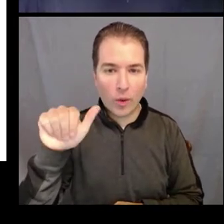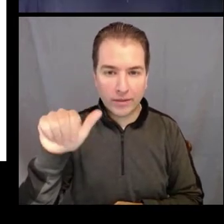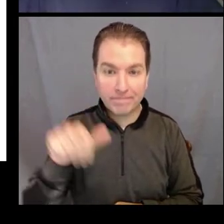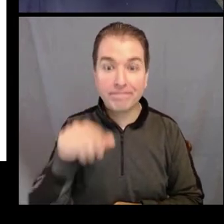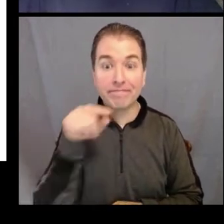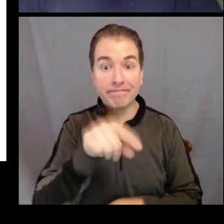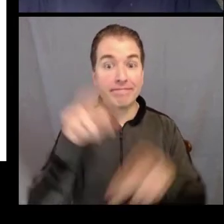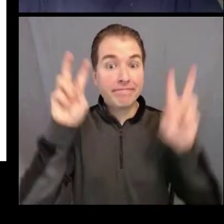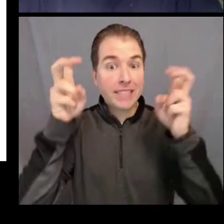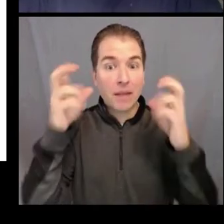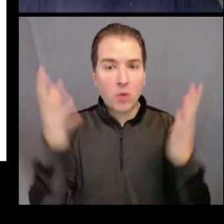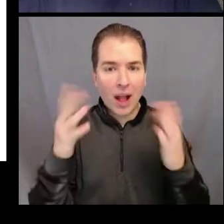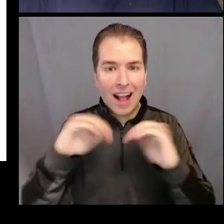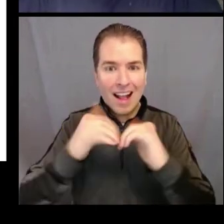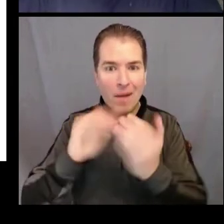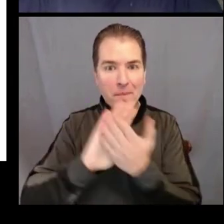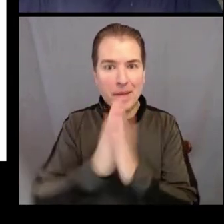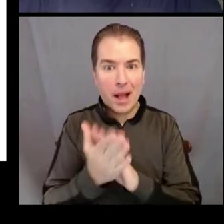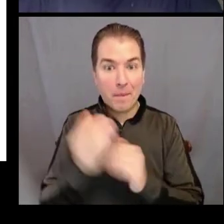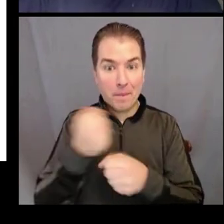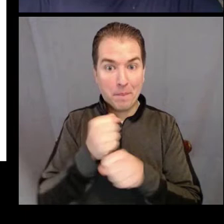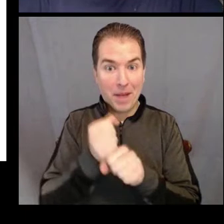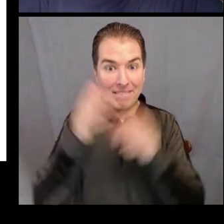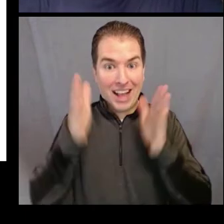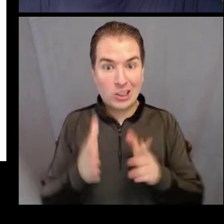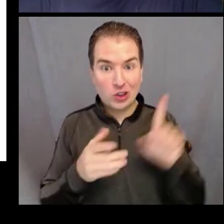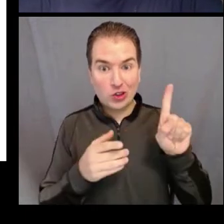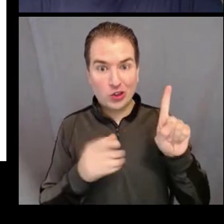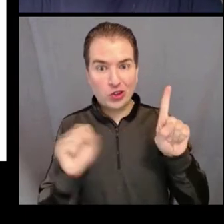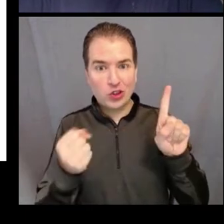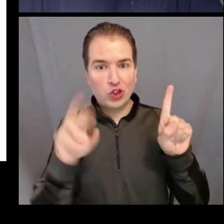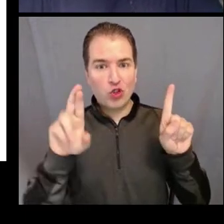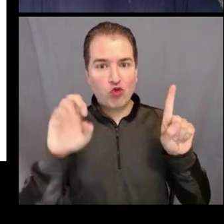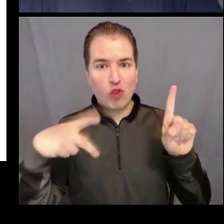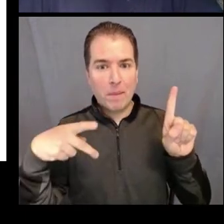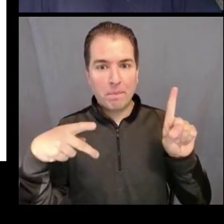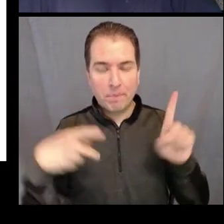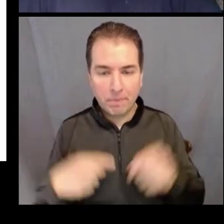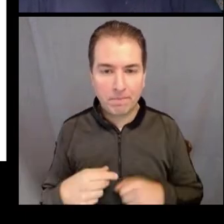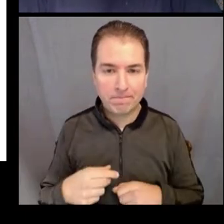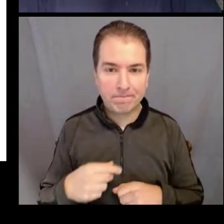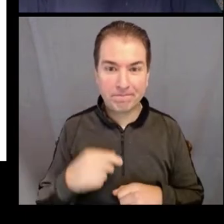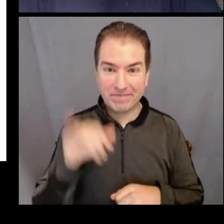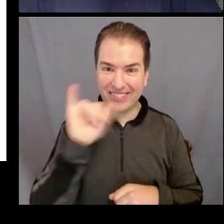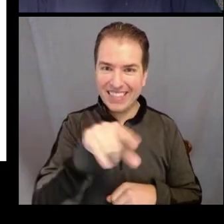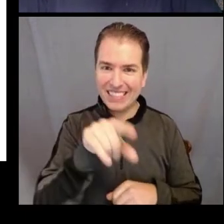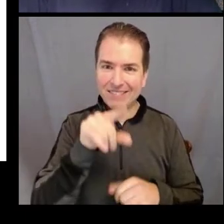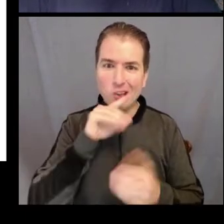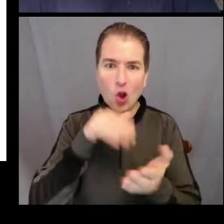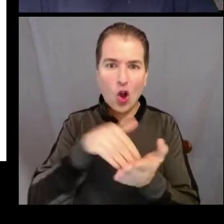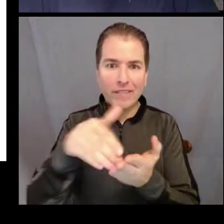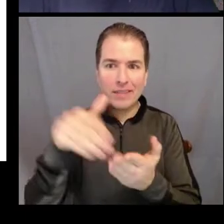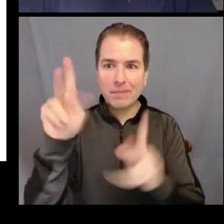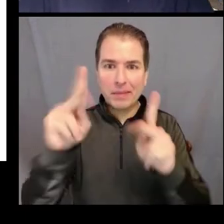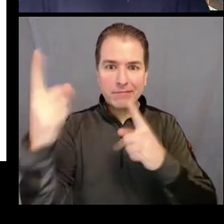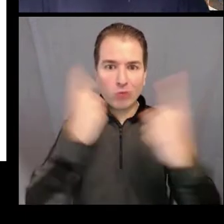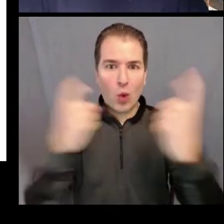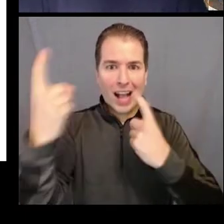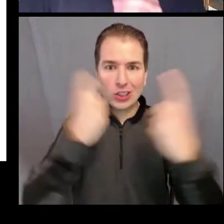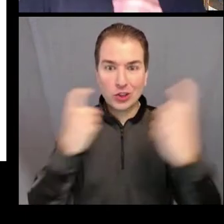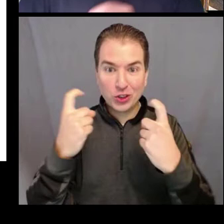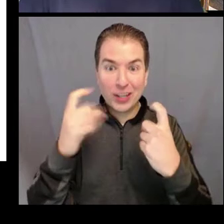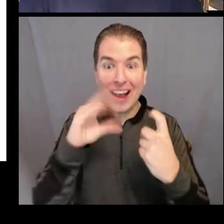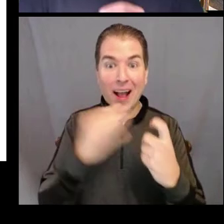is how to become a manufacturer's representative. I get asked this question quite often, and to be